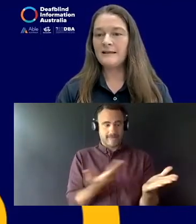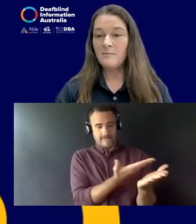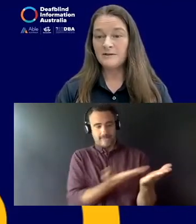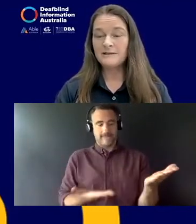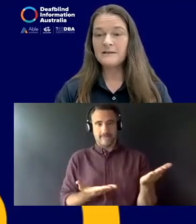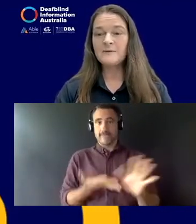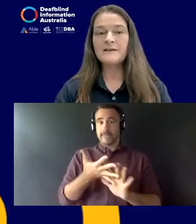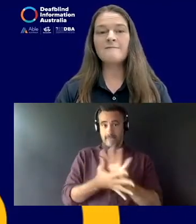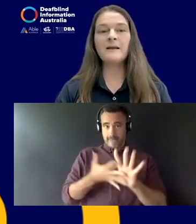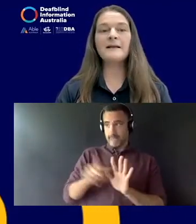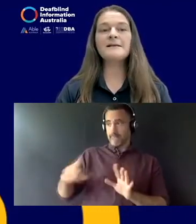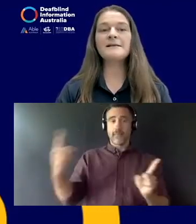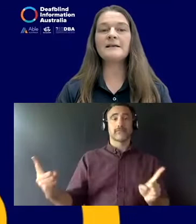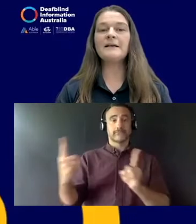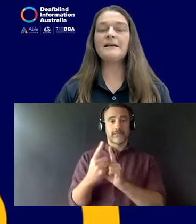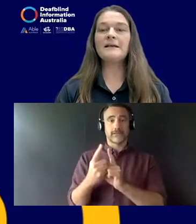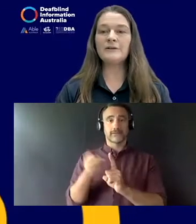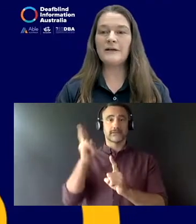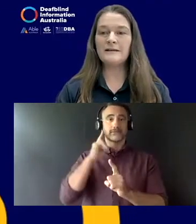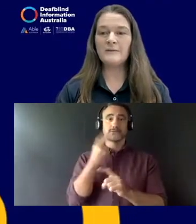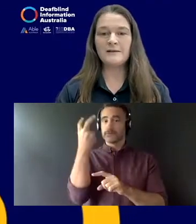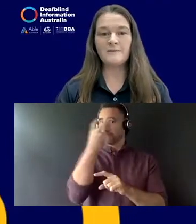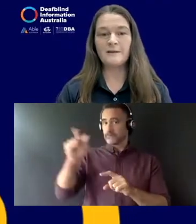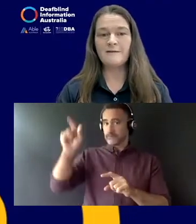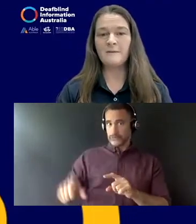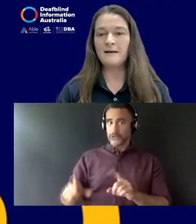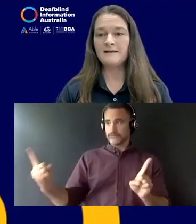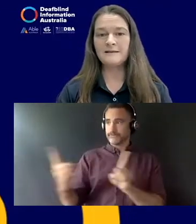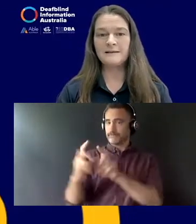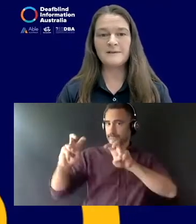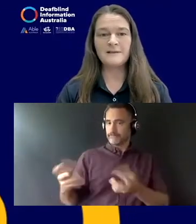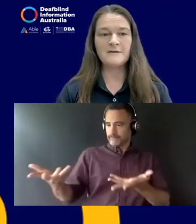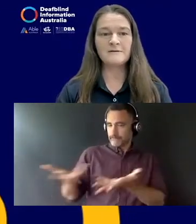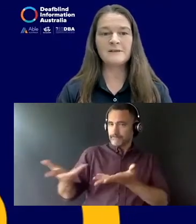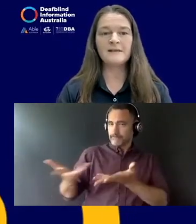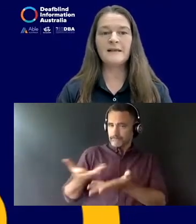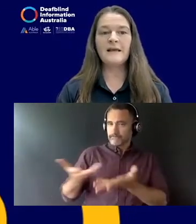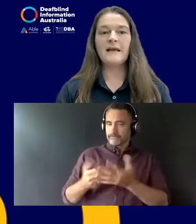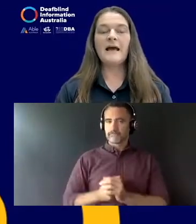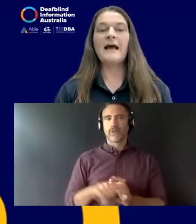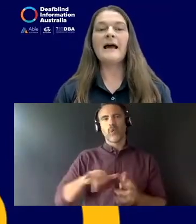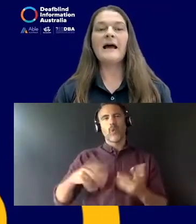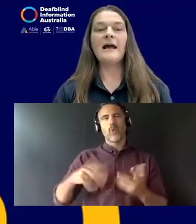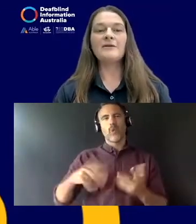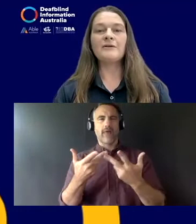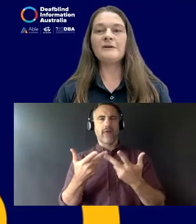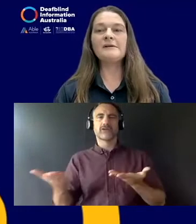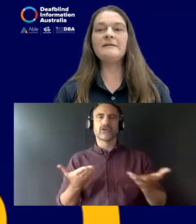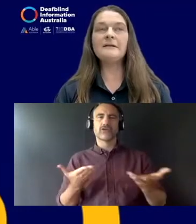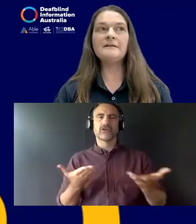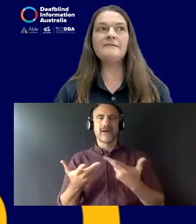that person with deafblindness, including the person with deafblindness themselves. And